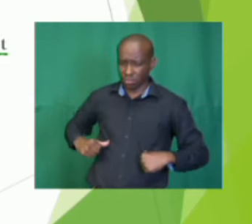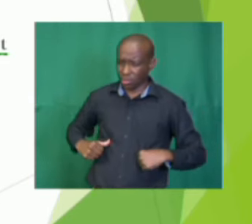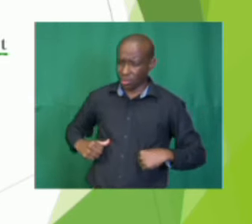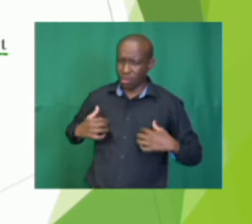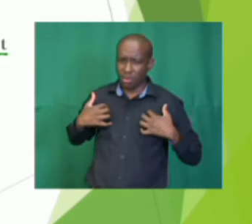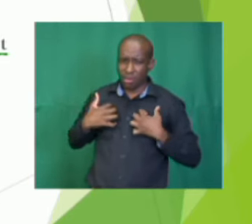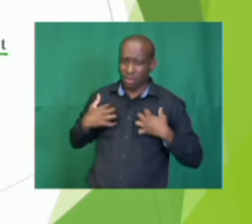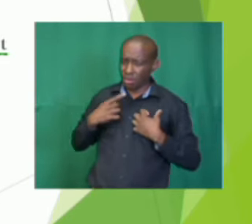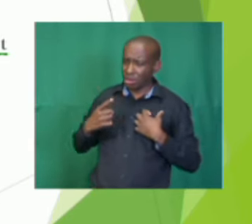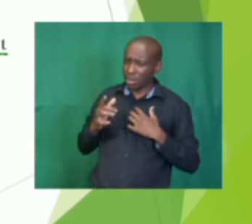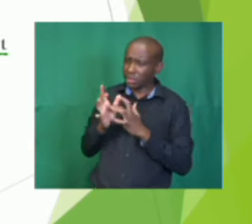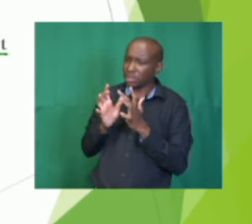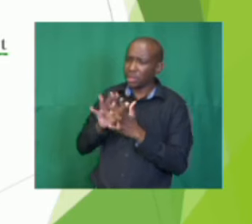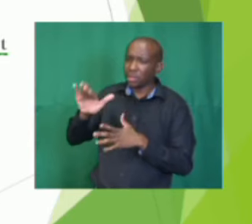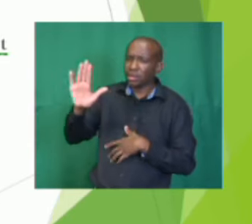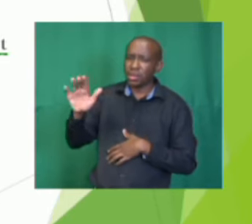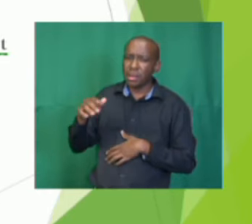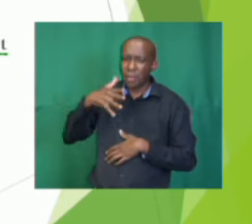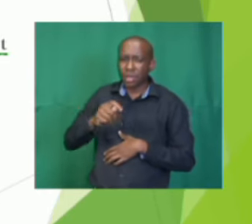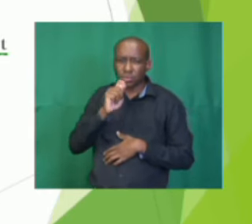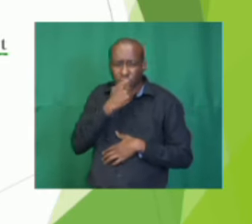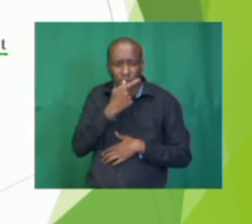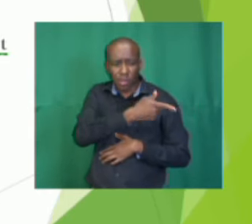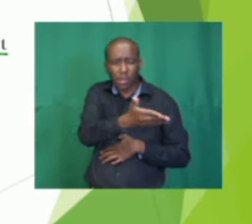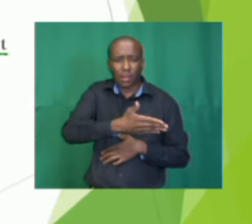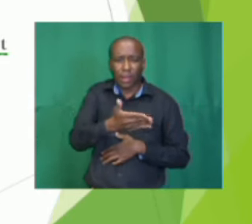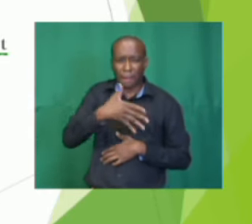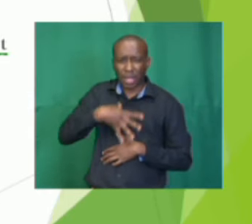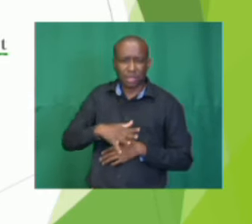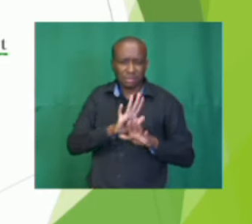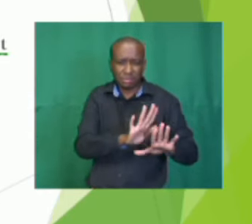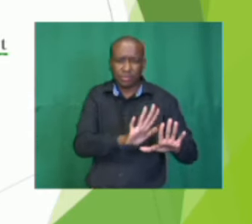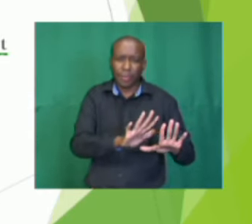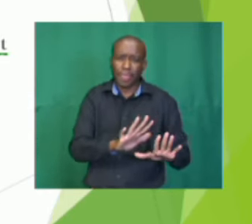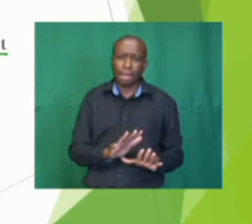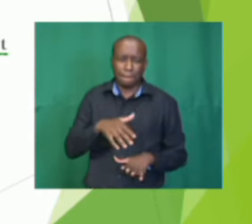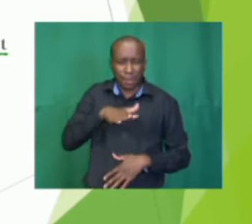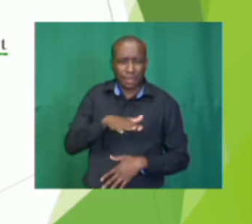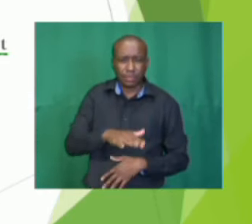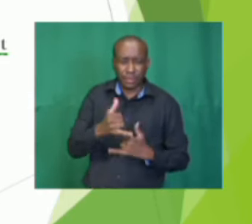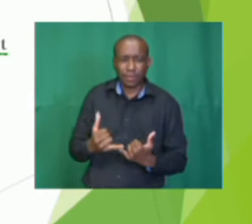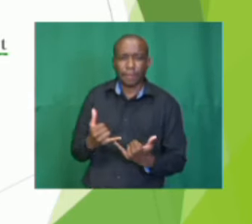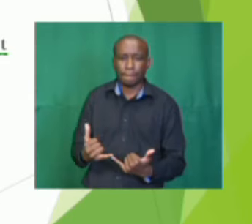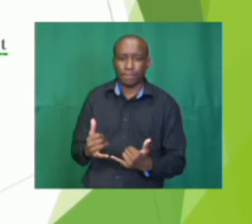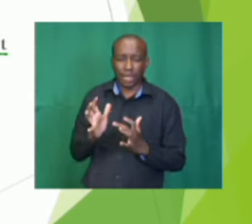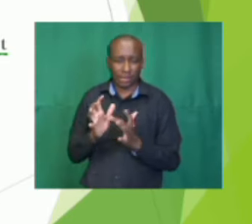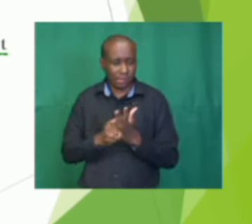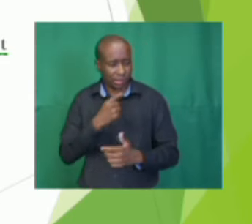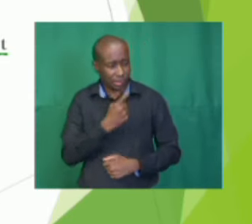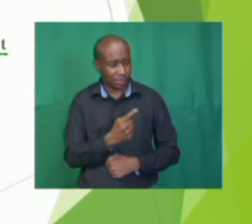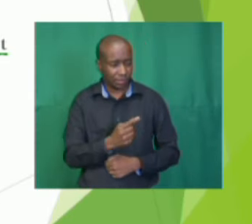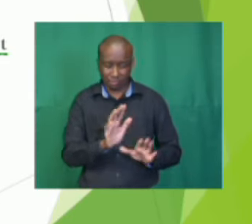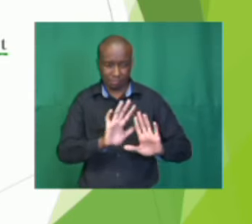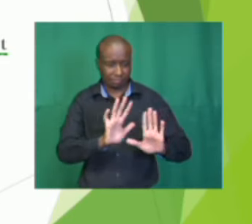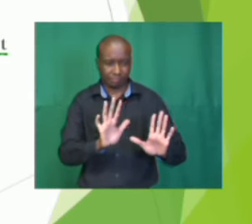and asked Jesus Christ to rebuke them, to rebuke them and to tell them to be silent. And Jesus Christ said,